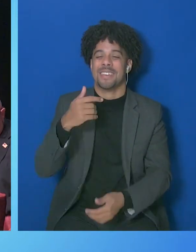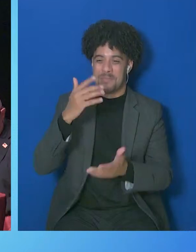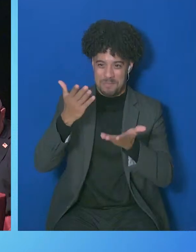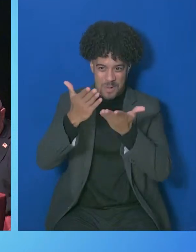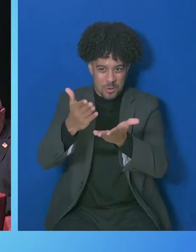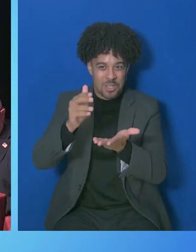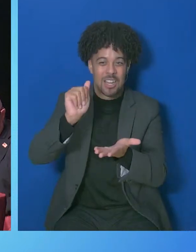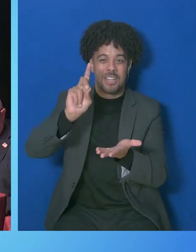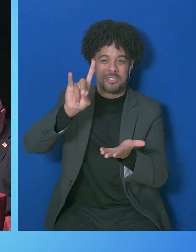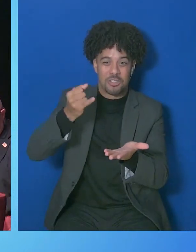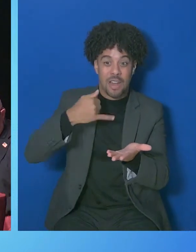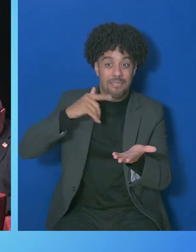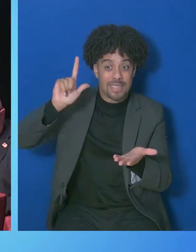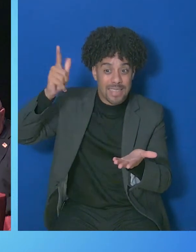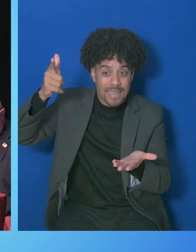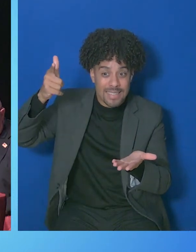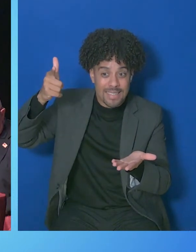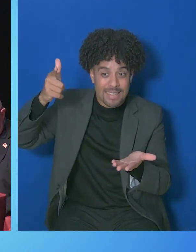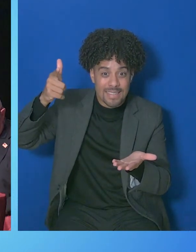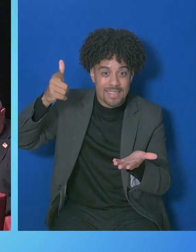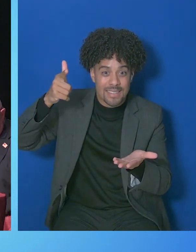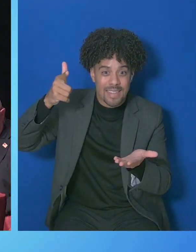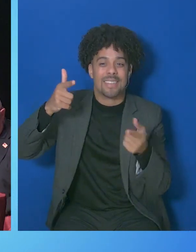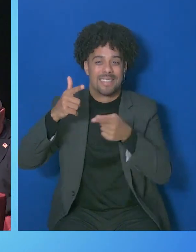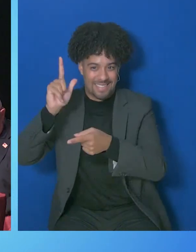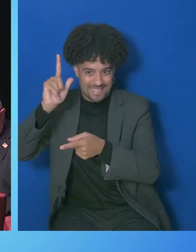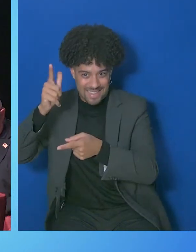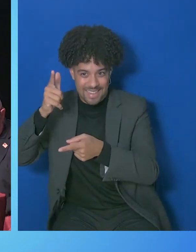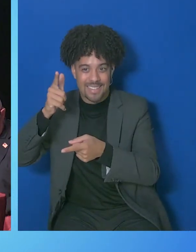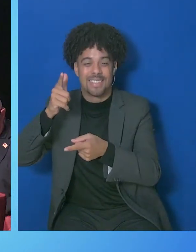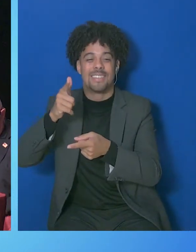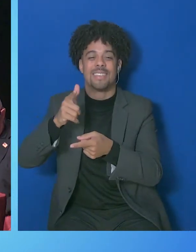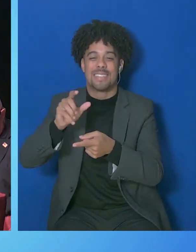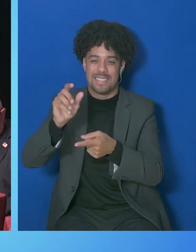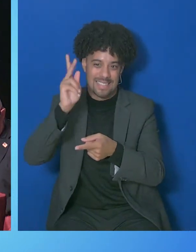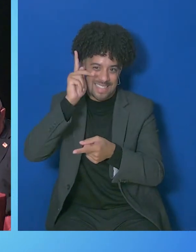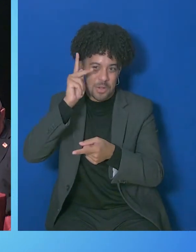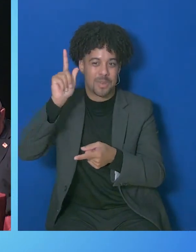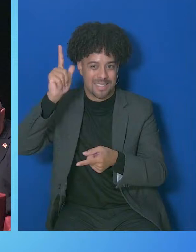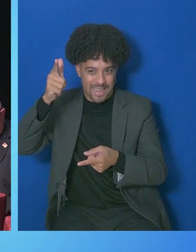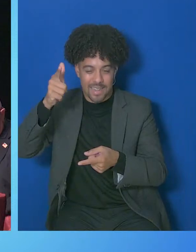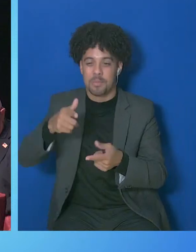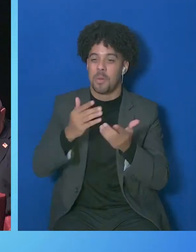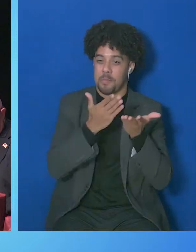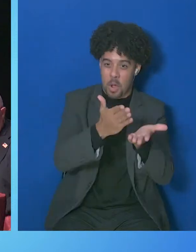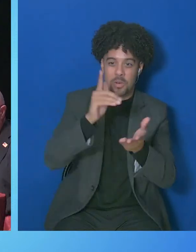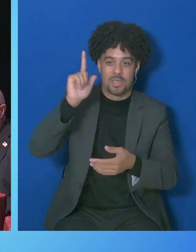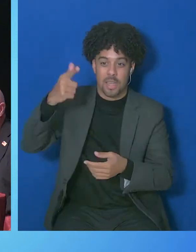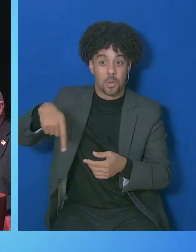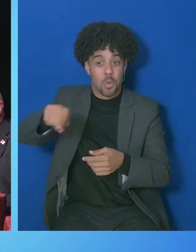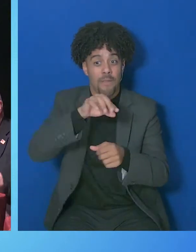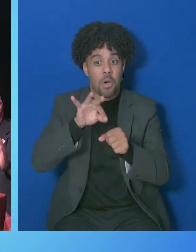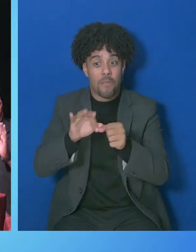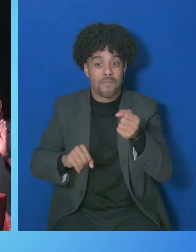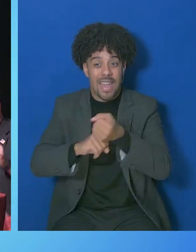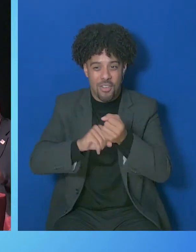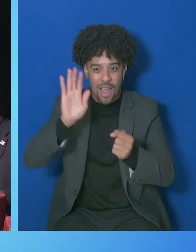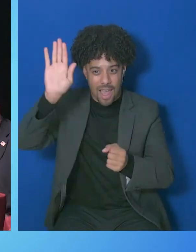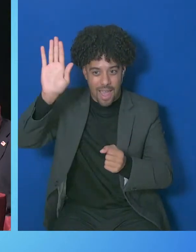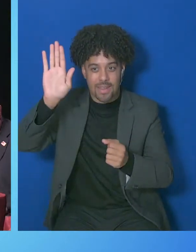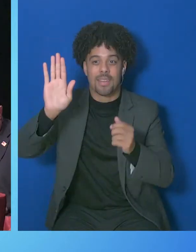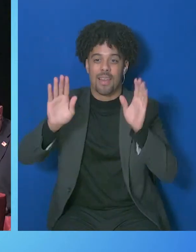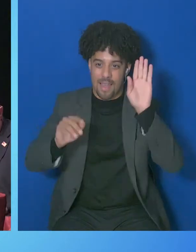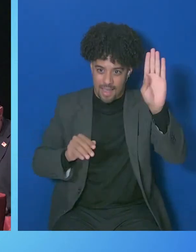Do I have a second? Seconded. Thank you, Commissioner Sanko. I have a motion and a second. All those in favor say aye.